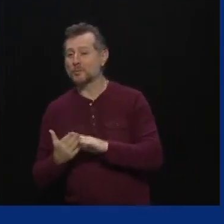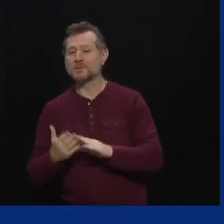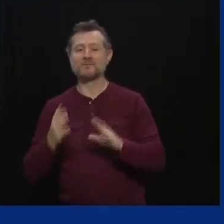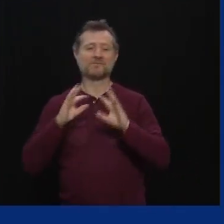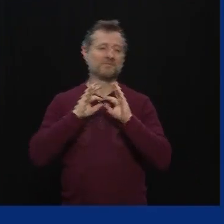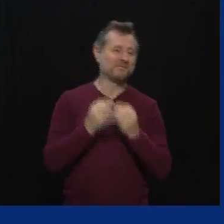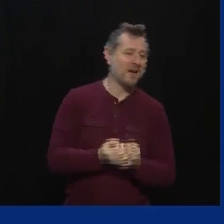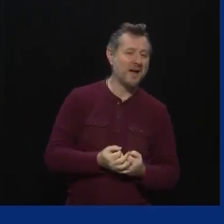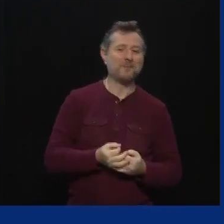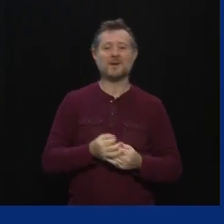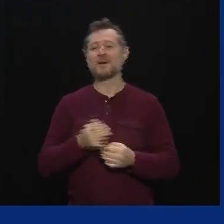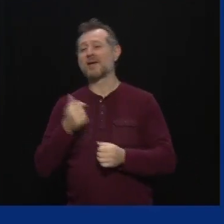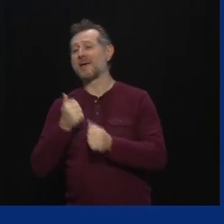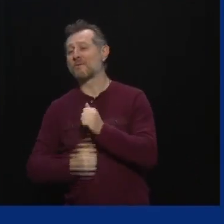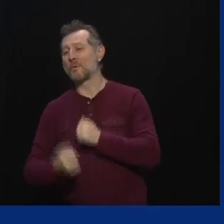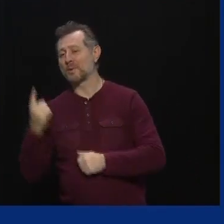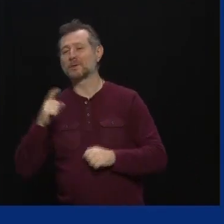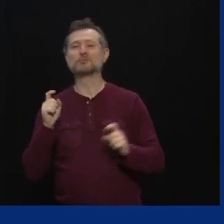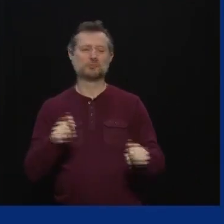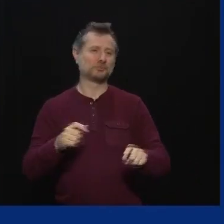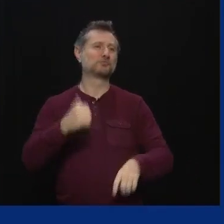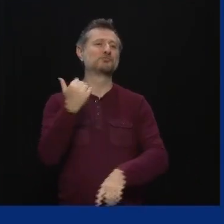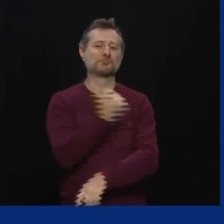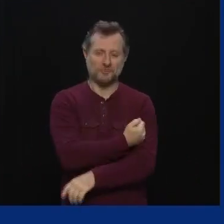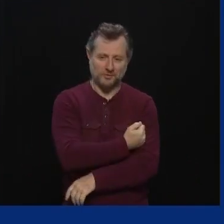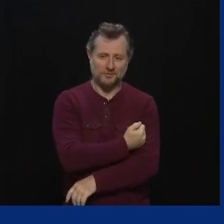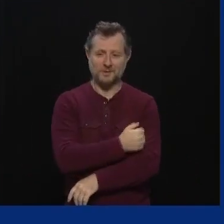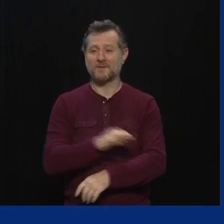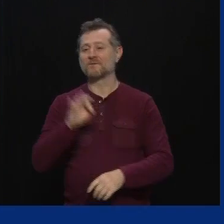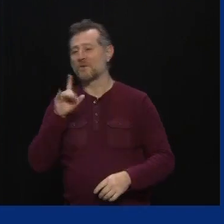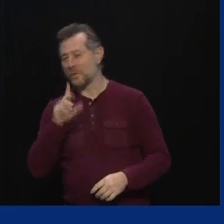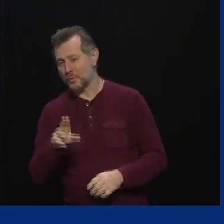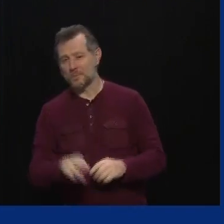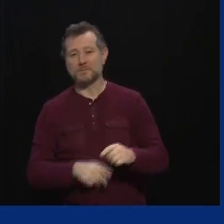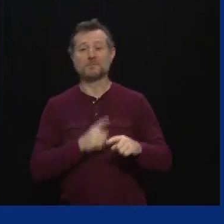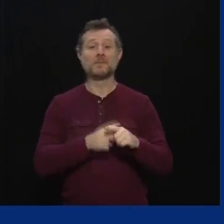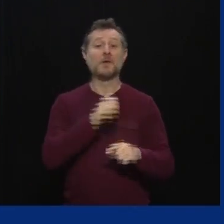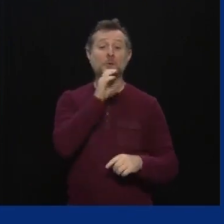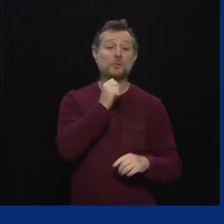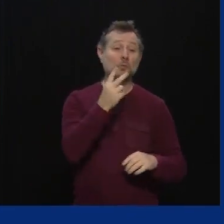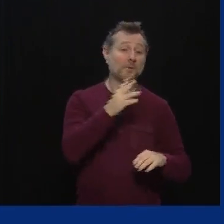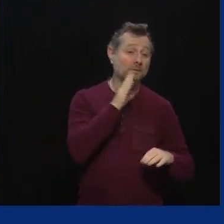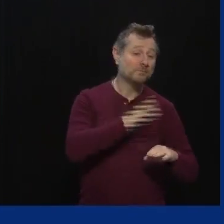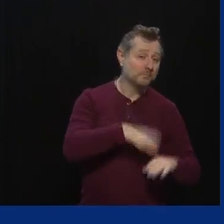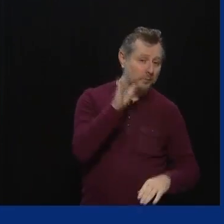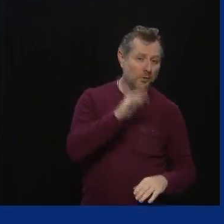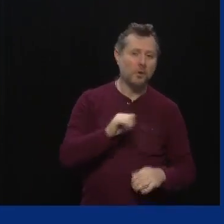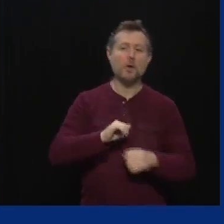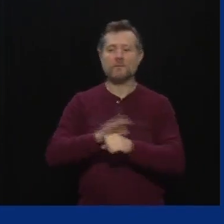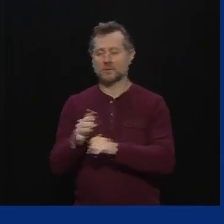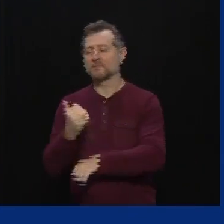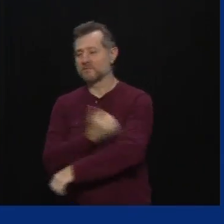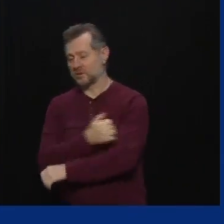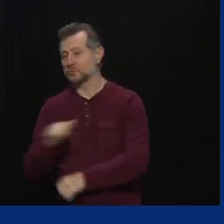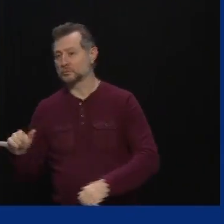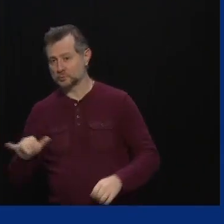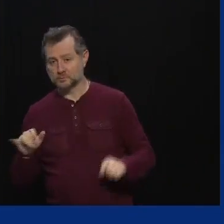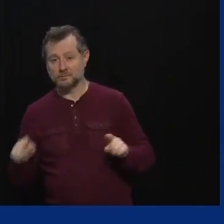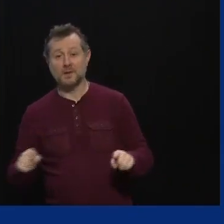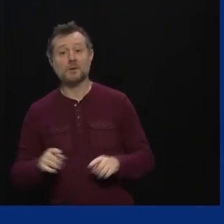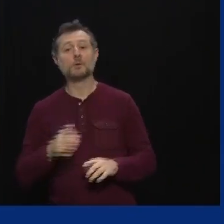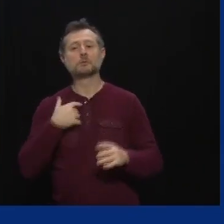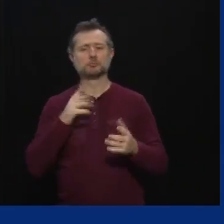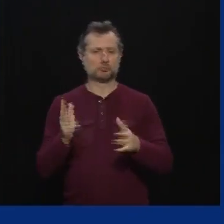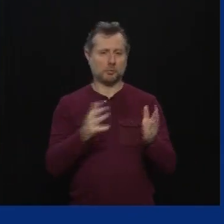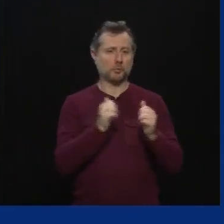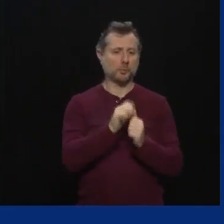shot. And people 12 and older should get a COVID vaccine too. Talk to your healthcare provider about getting both flu and